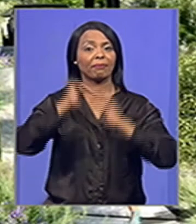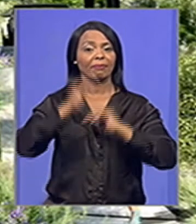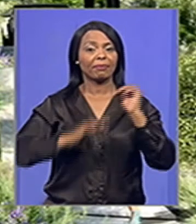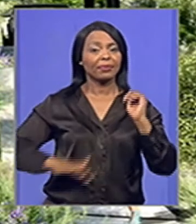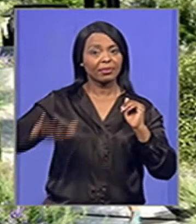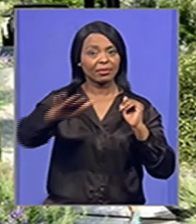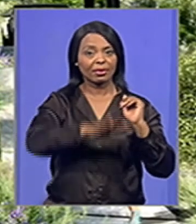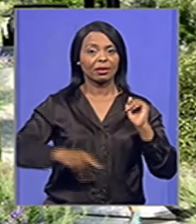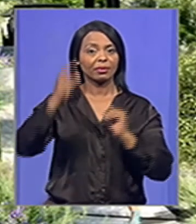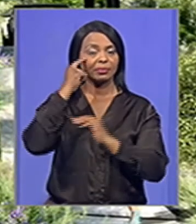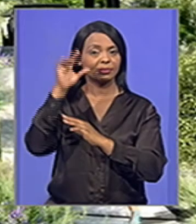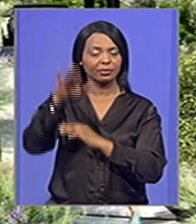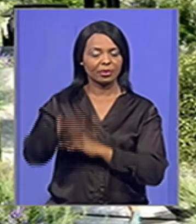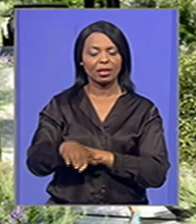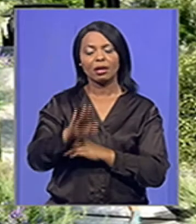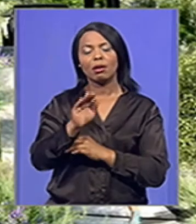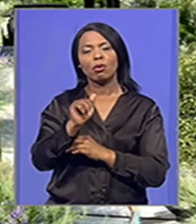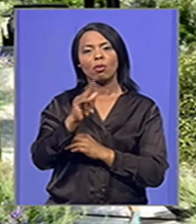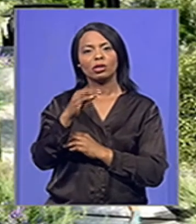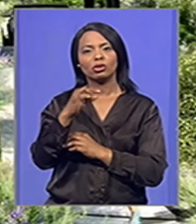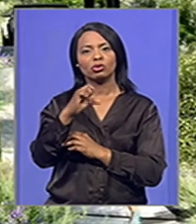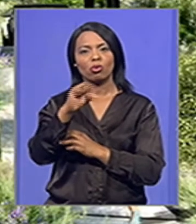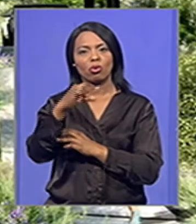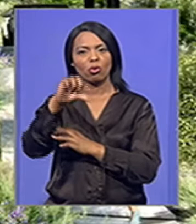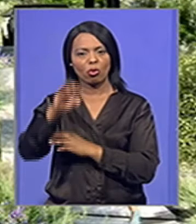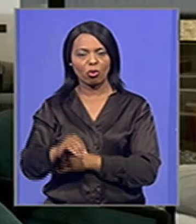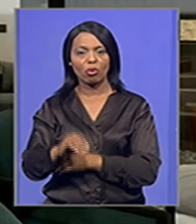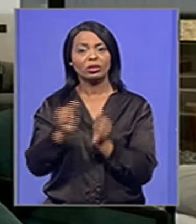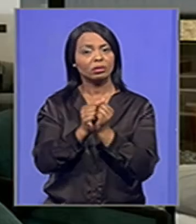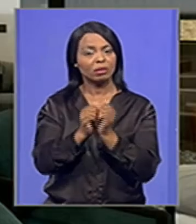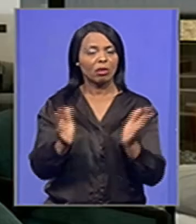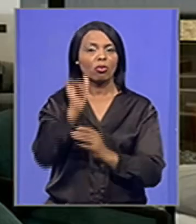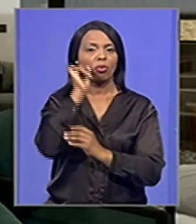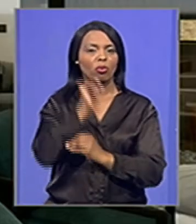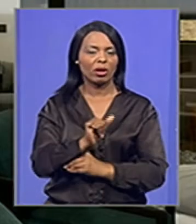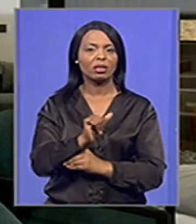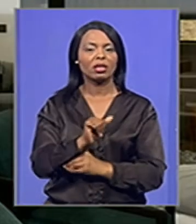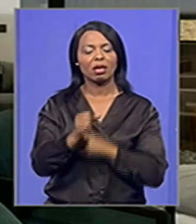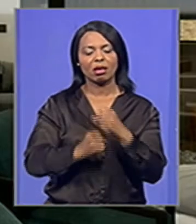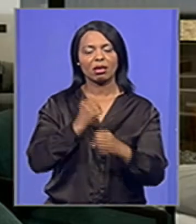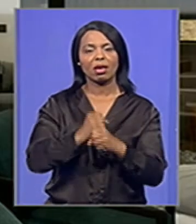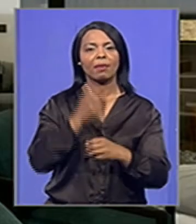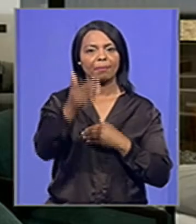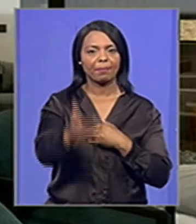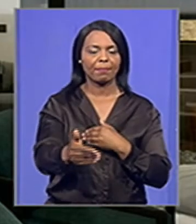la borobasogo e tlile go konosediwa le go simolola go dira mo ngwageng o